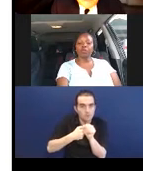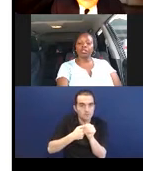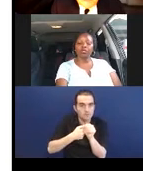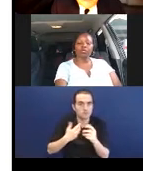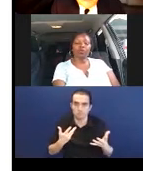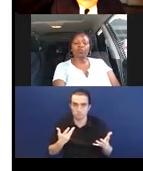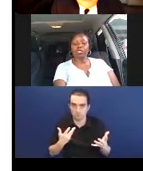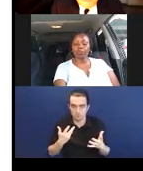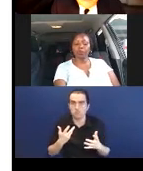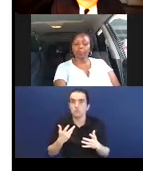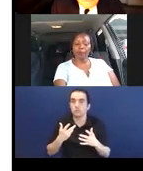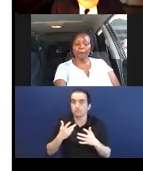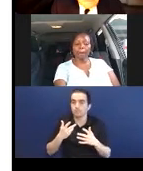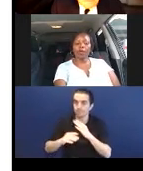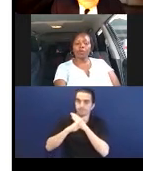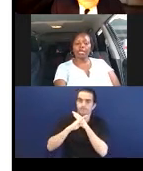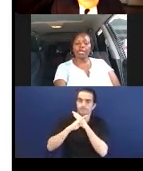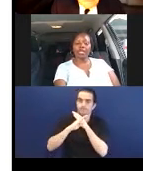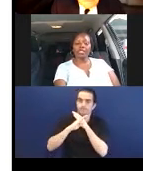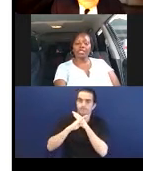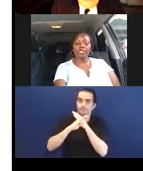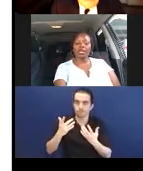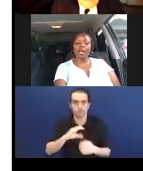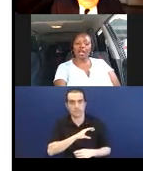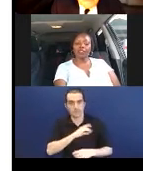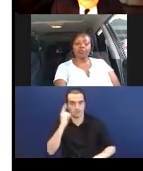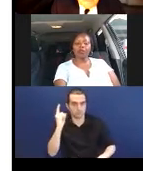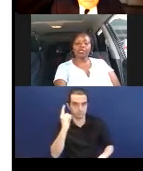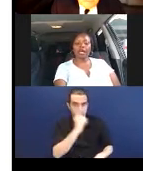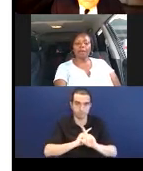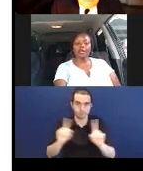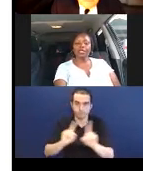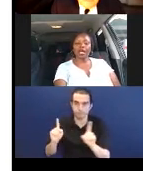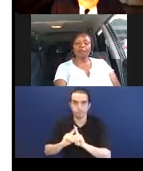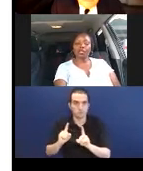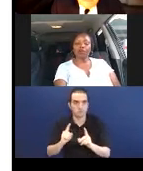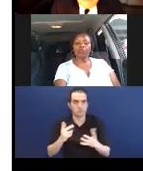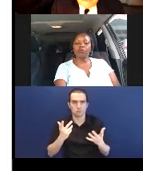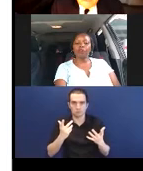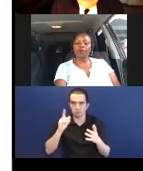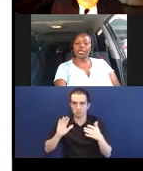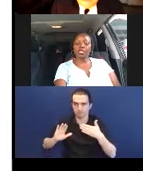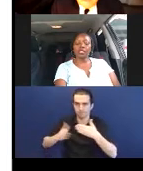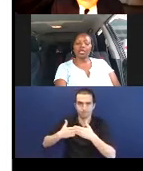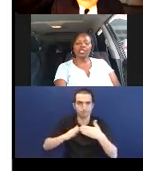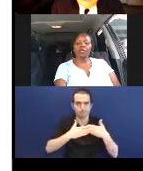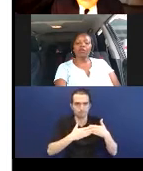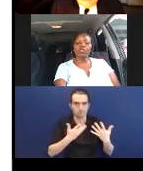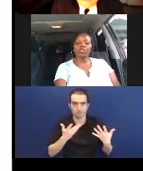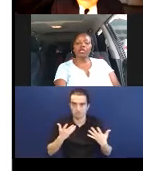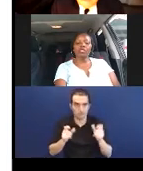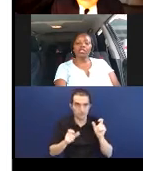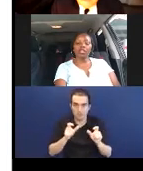underrepresented populations of disabled people, women and girls have experienced a major uptick on violence.